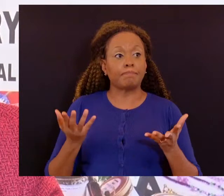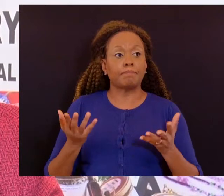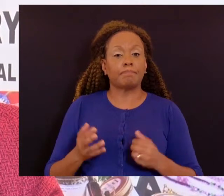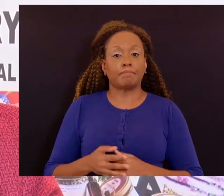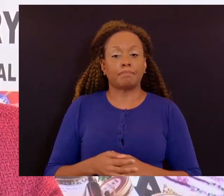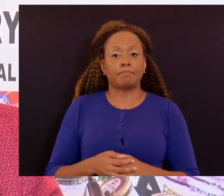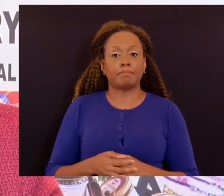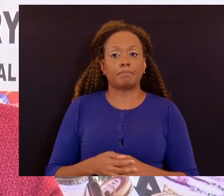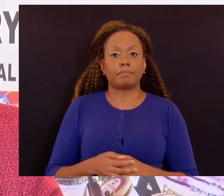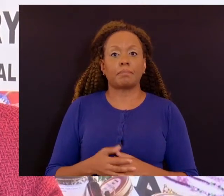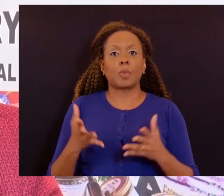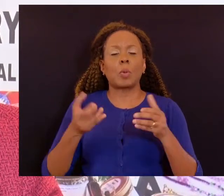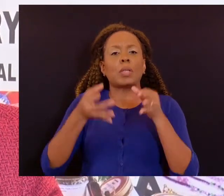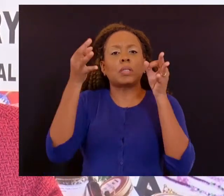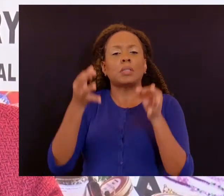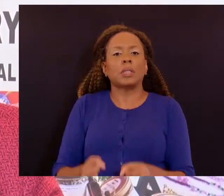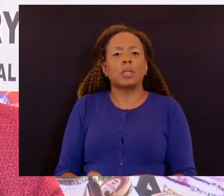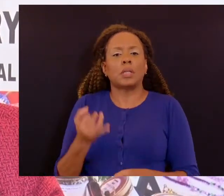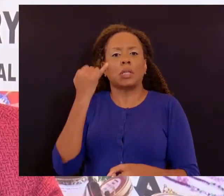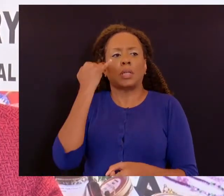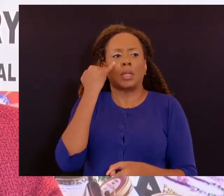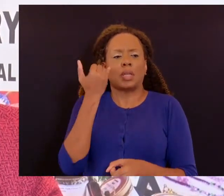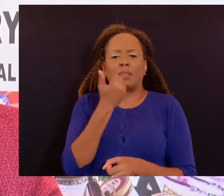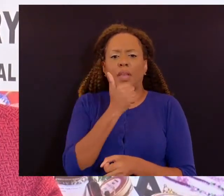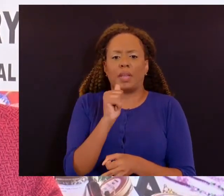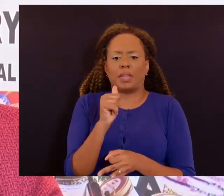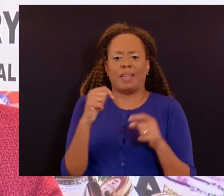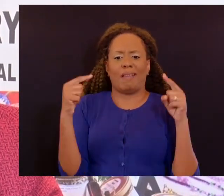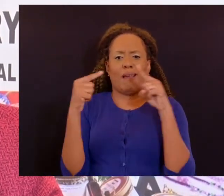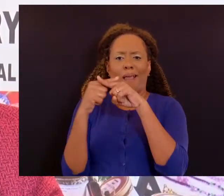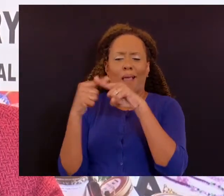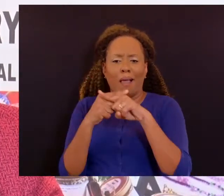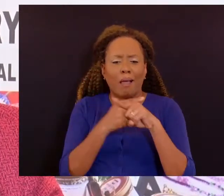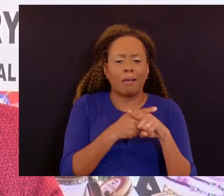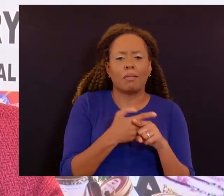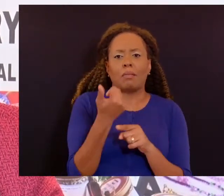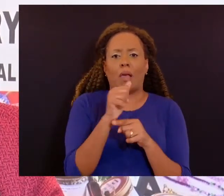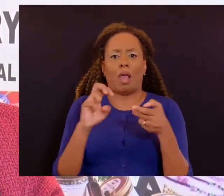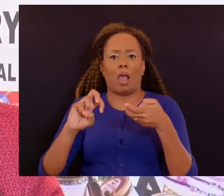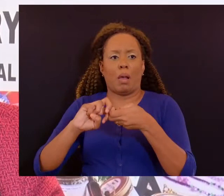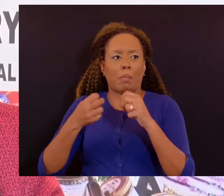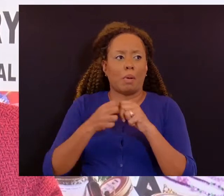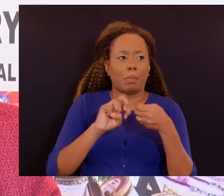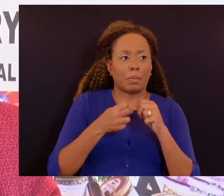and to determine if there were any weaknesses that needed to be addressed.